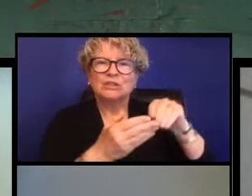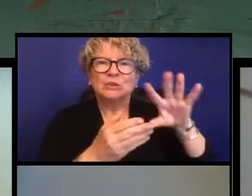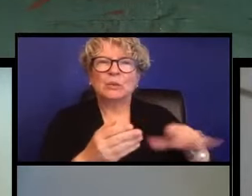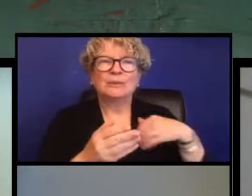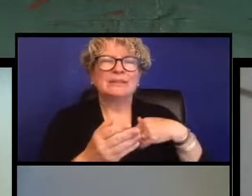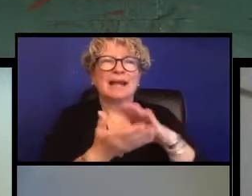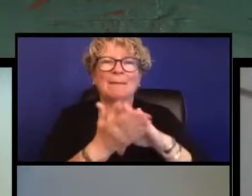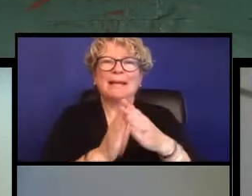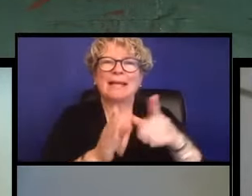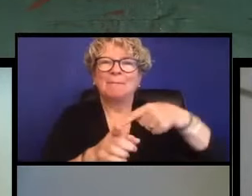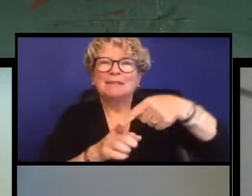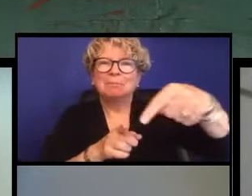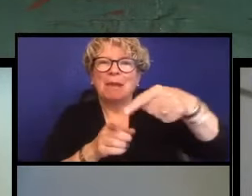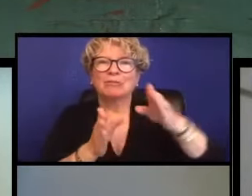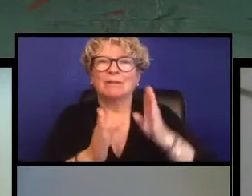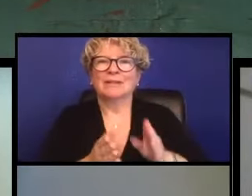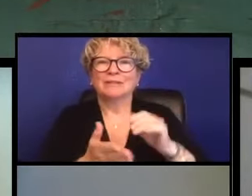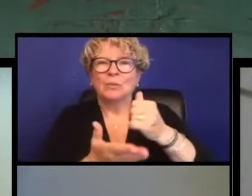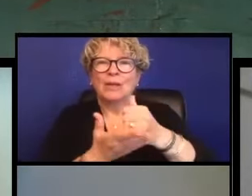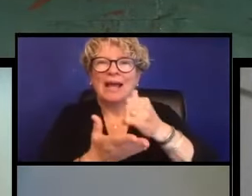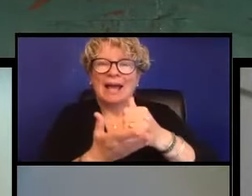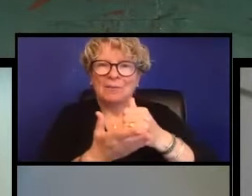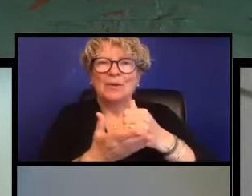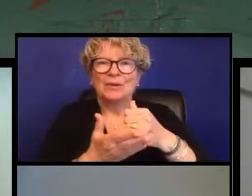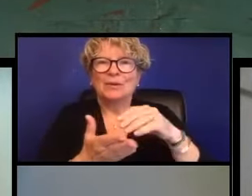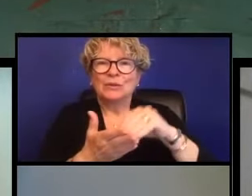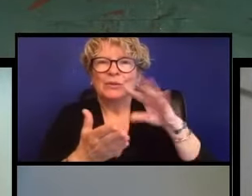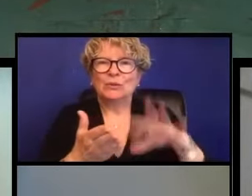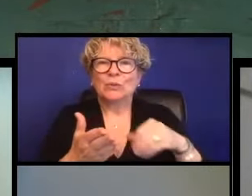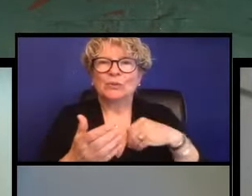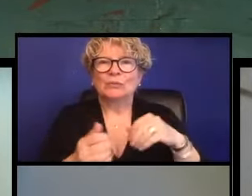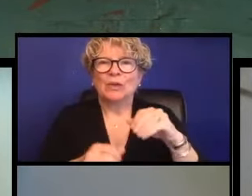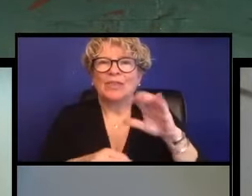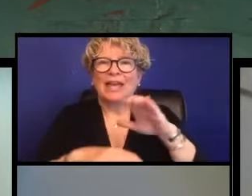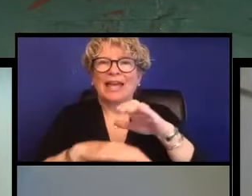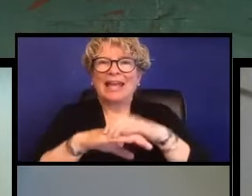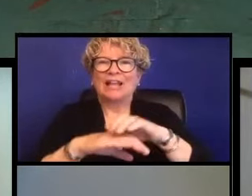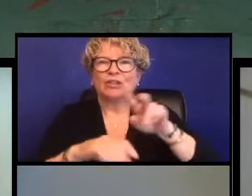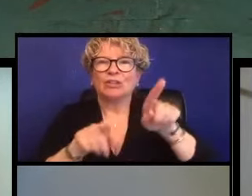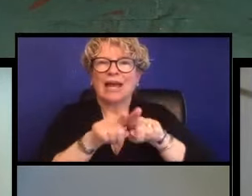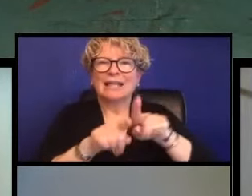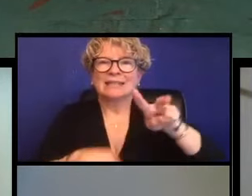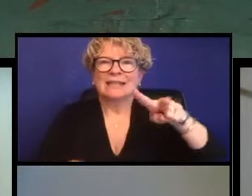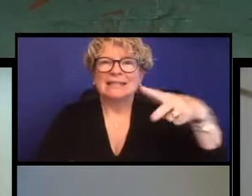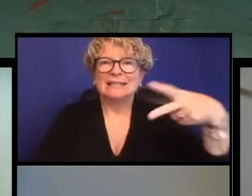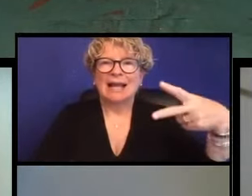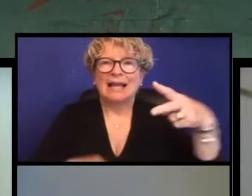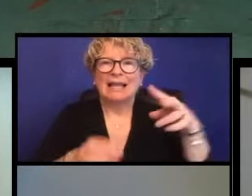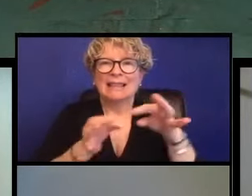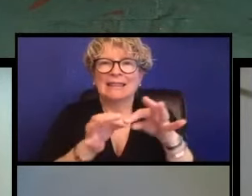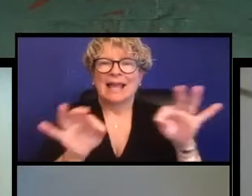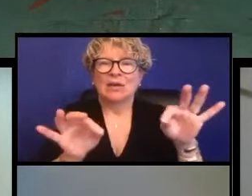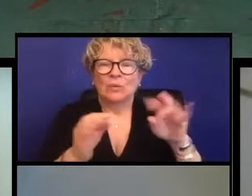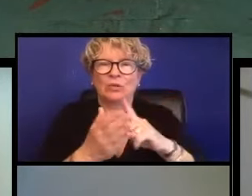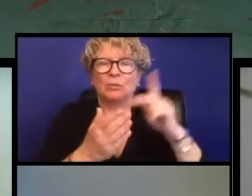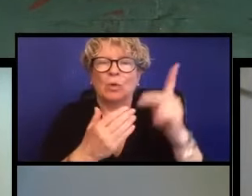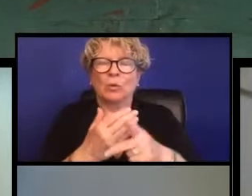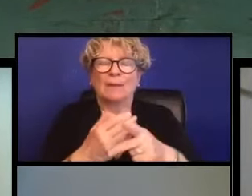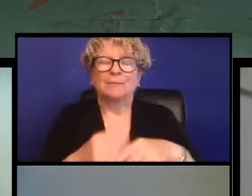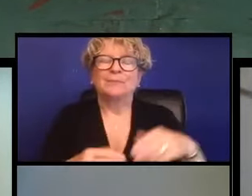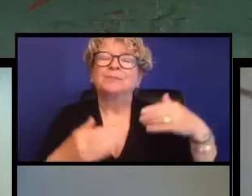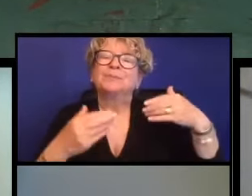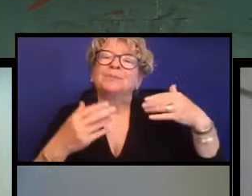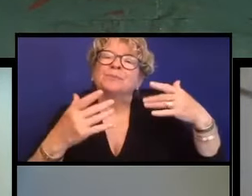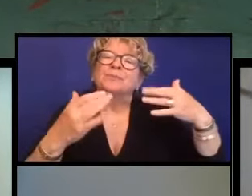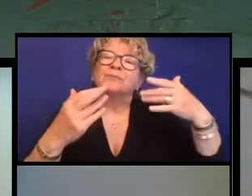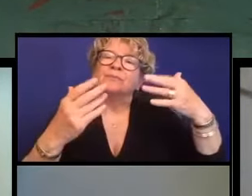who were there in the English as a Second Language program. And then, you know, years went by, I did stuff, finally